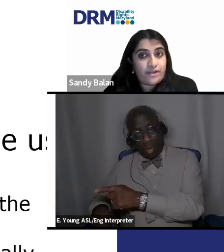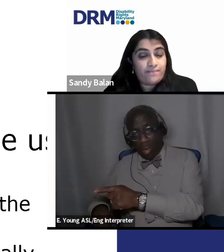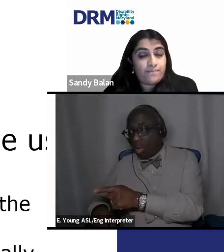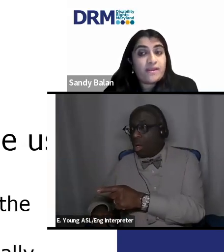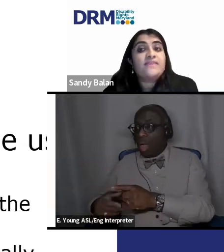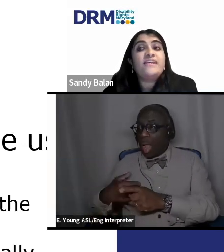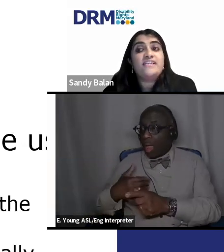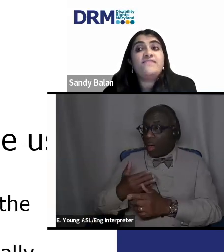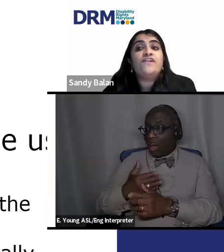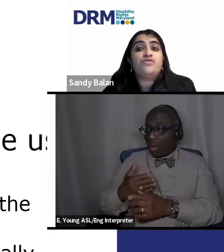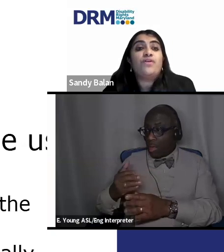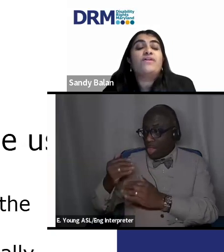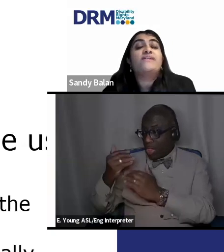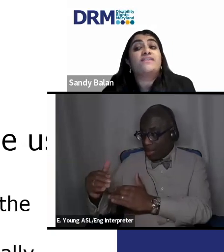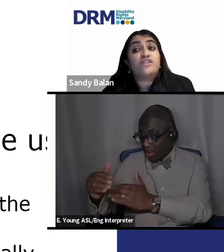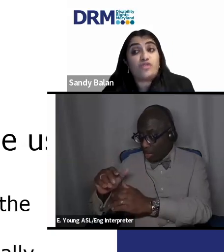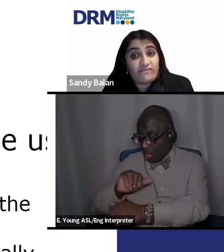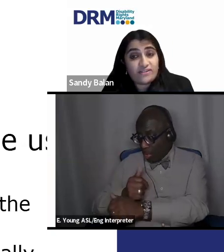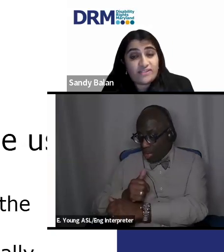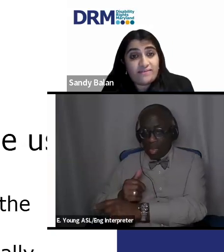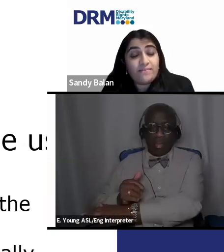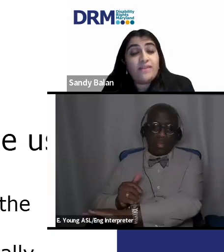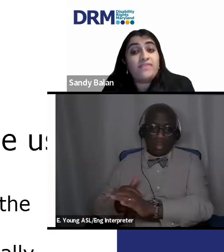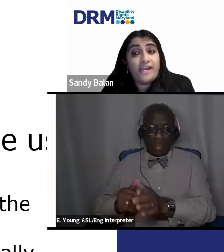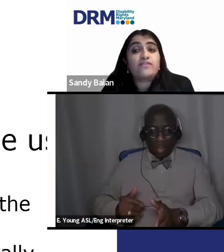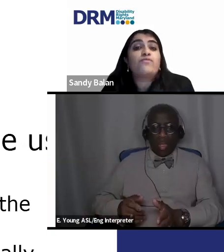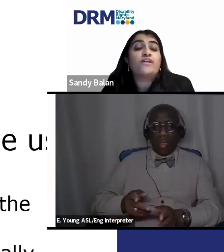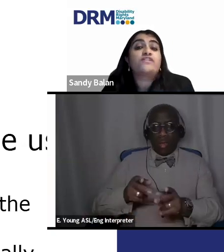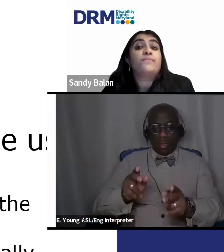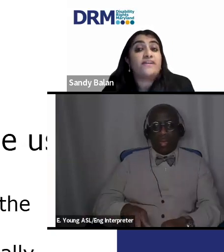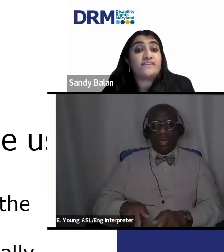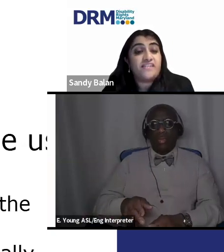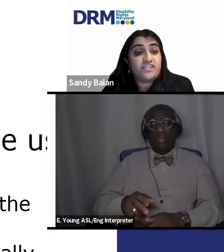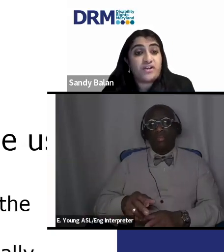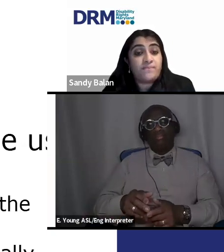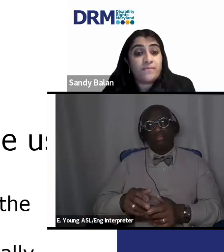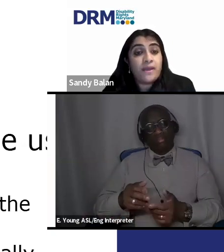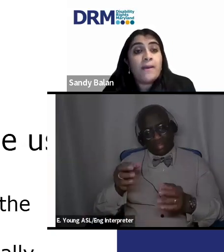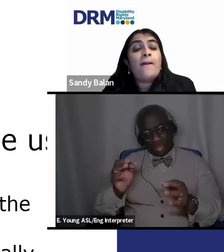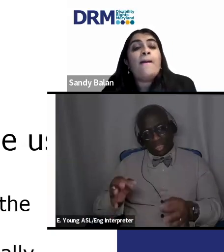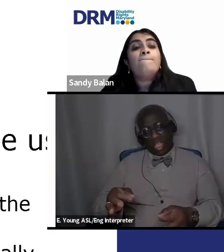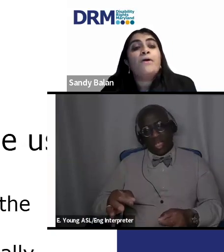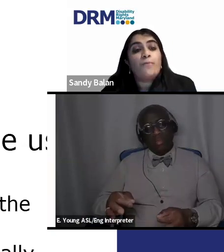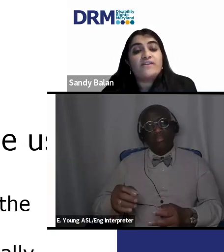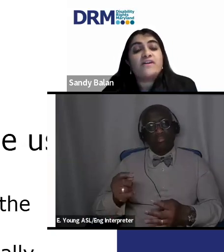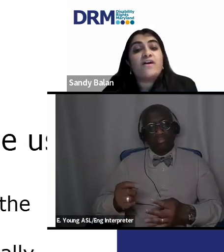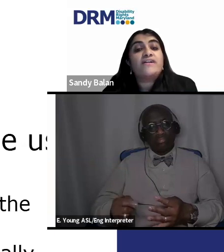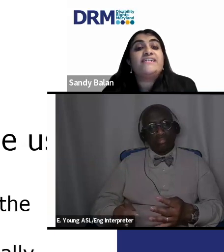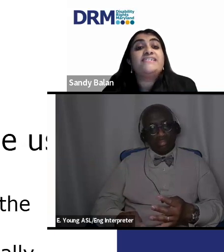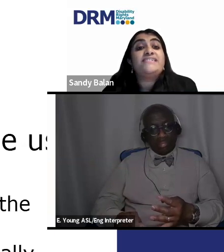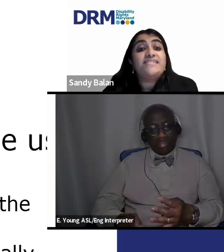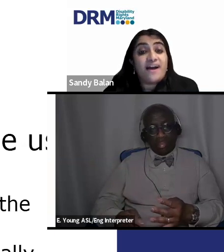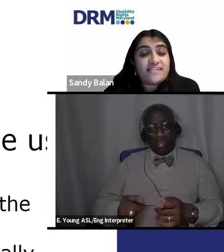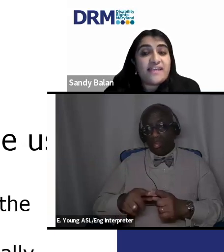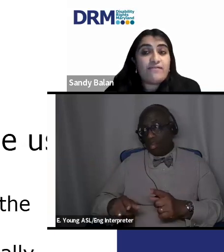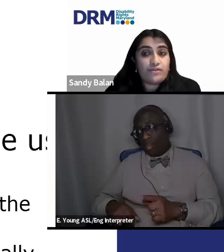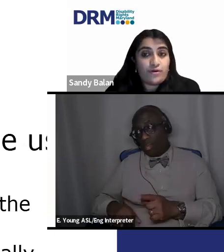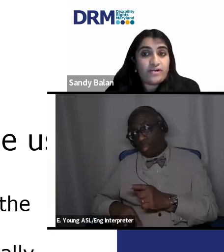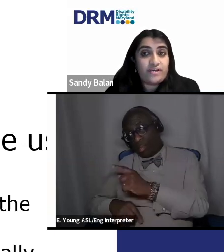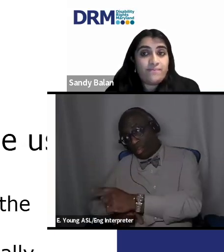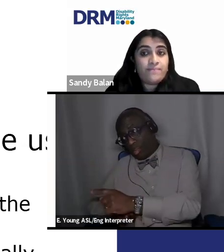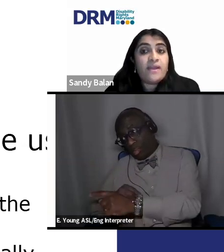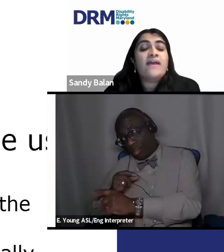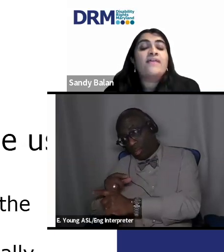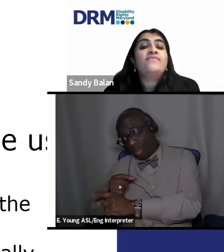have authority, the individual is in the driver's seat. They are the ones who make the decision. But where the guardian does